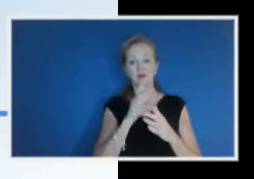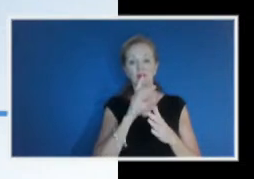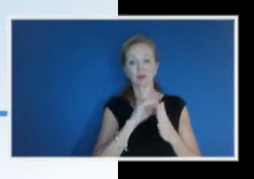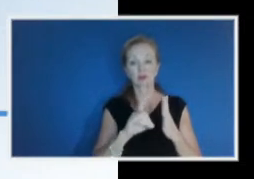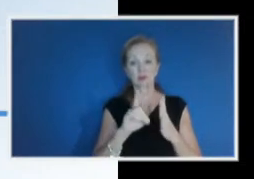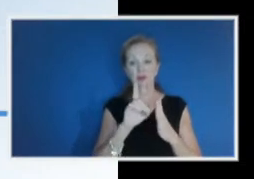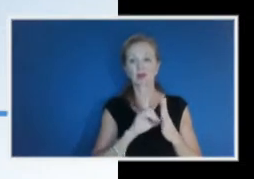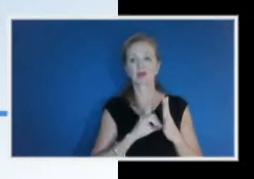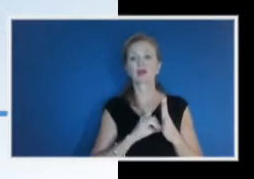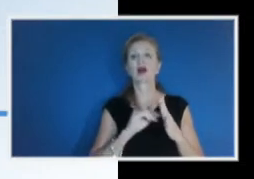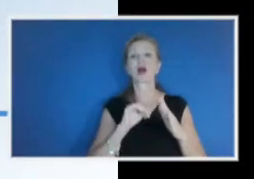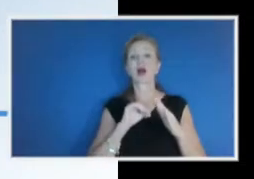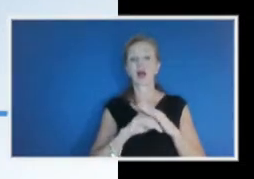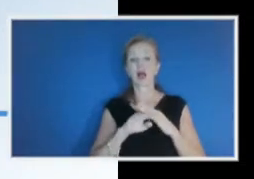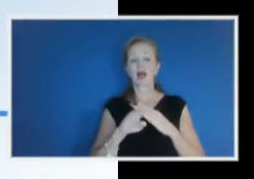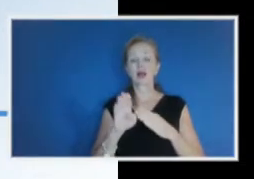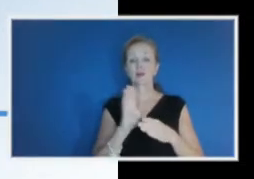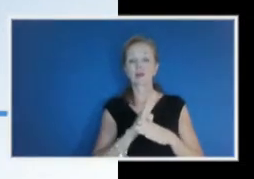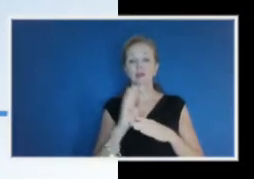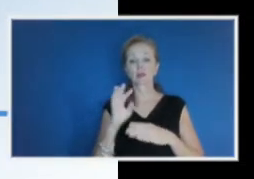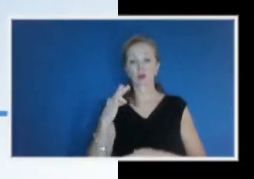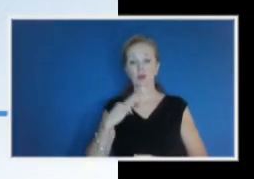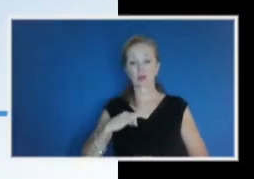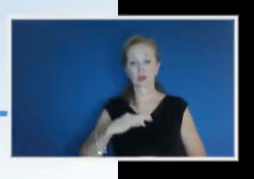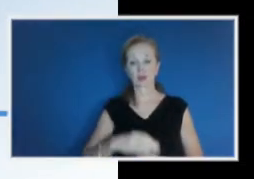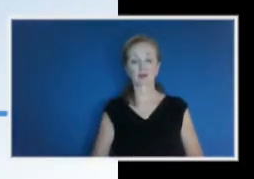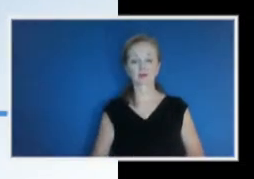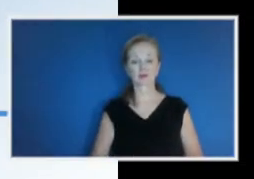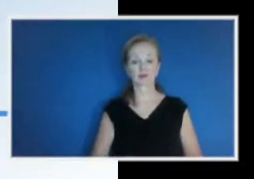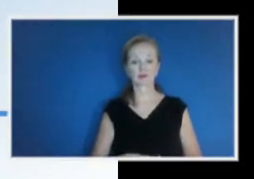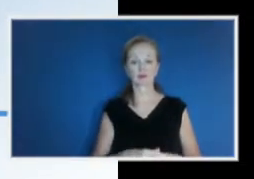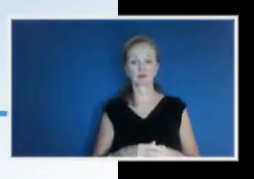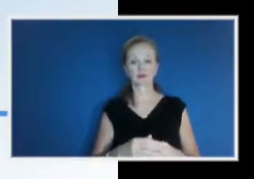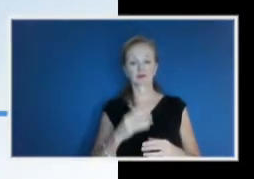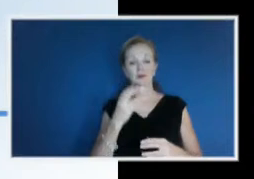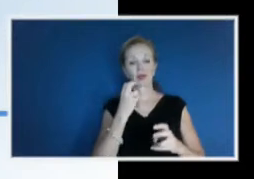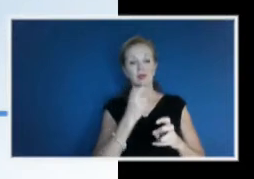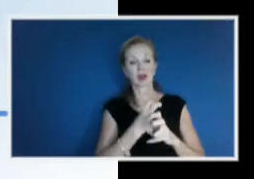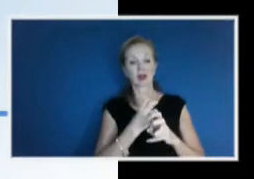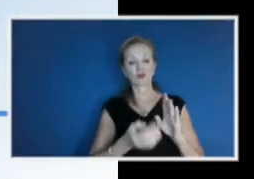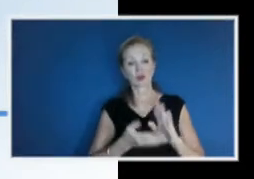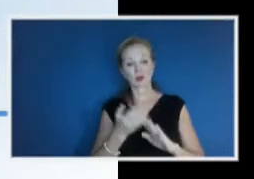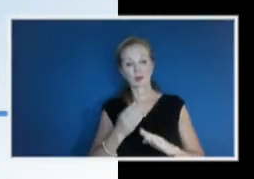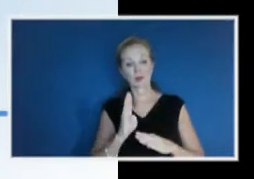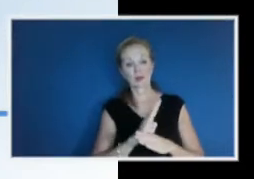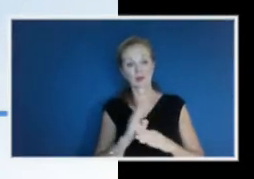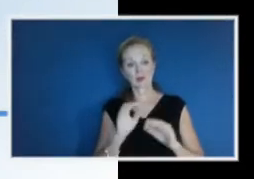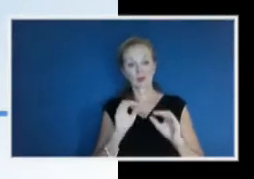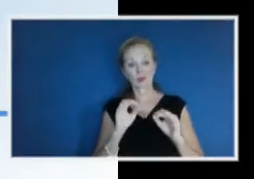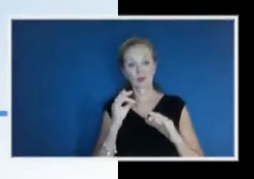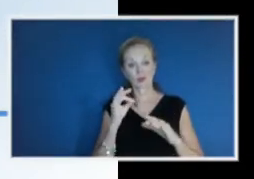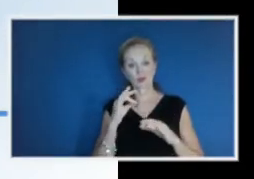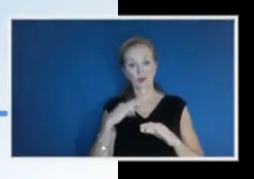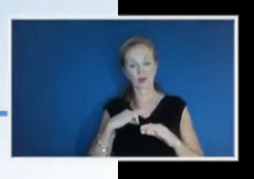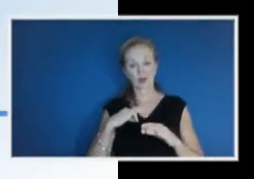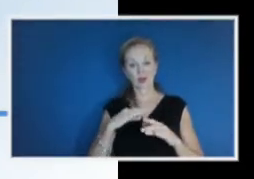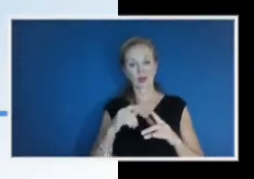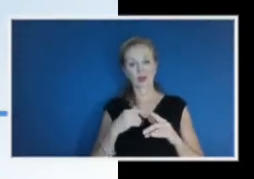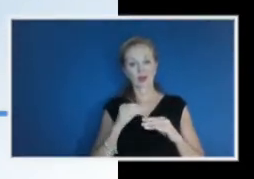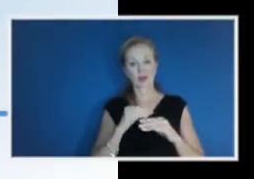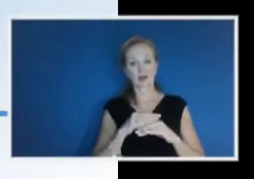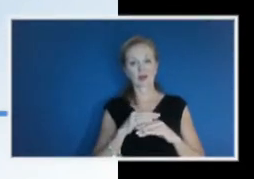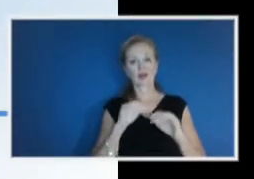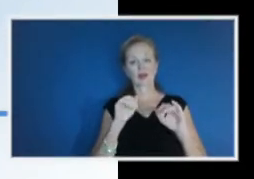in accessing business credit. And of course, you know, it's hard to run a business without credit. So obviously, these are the types of things that impact the